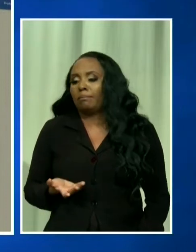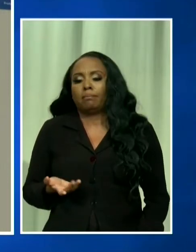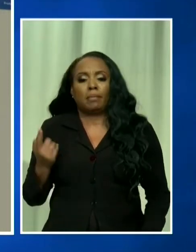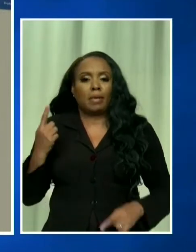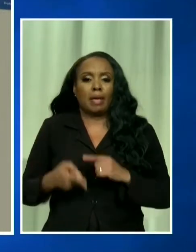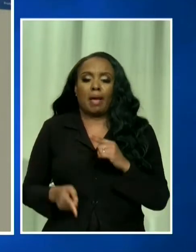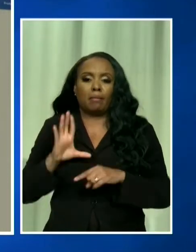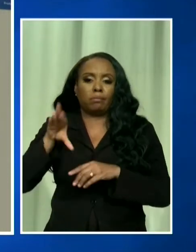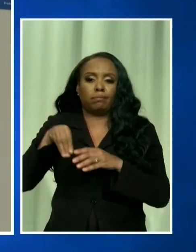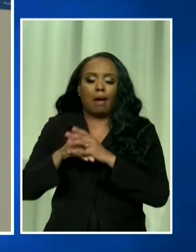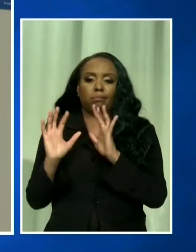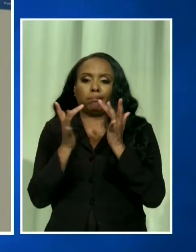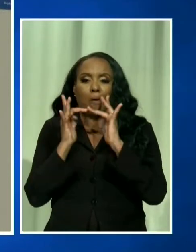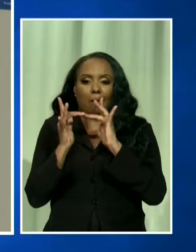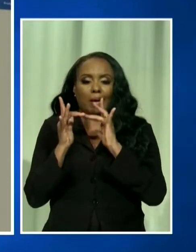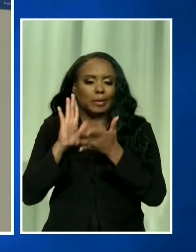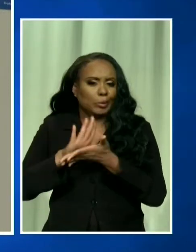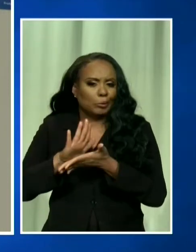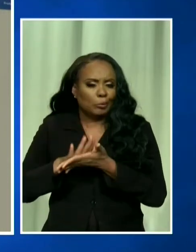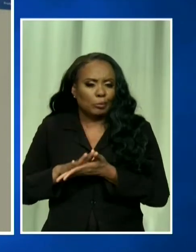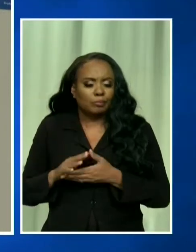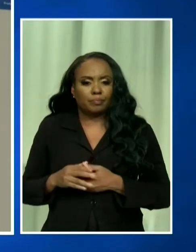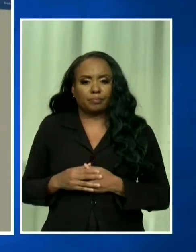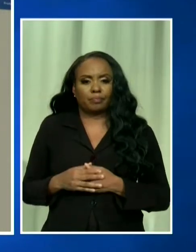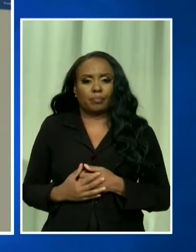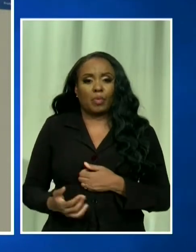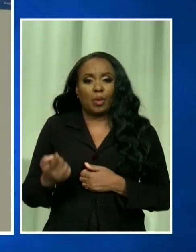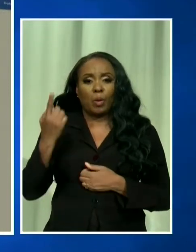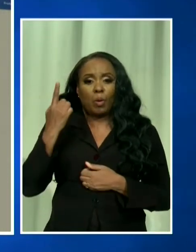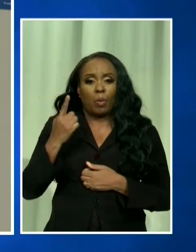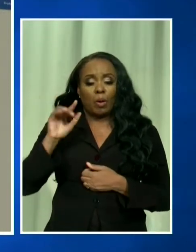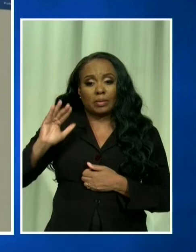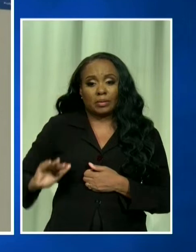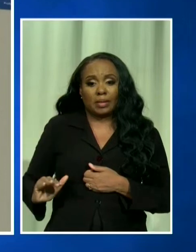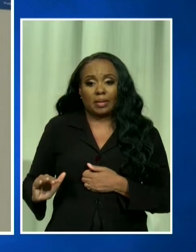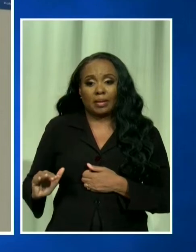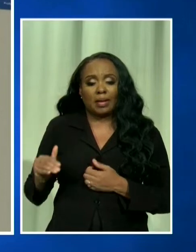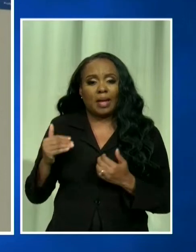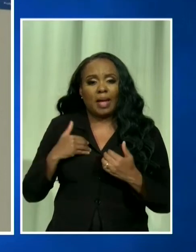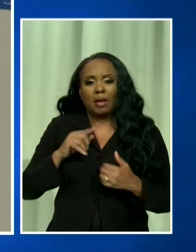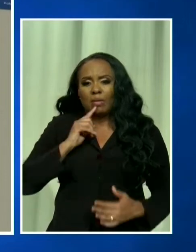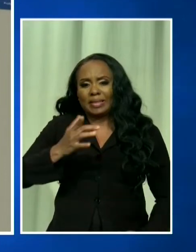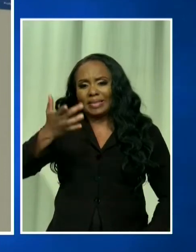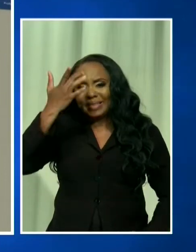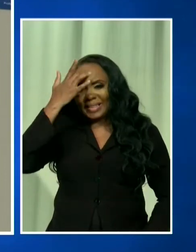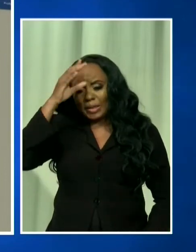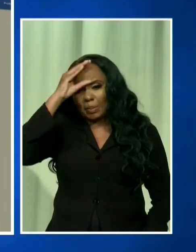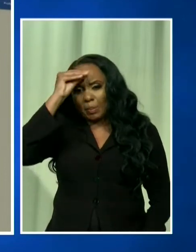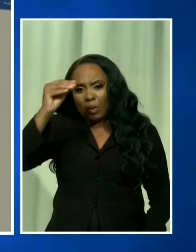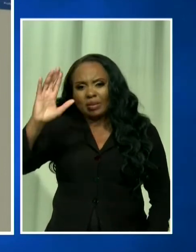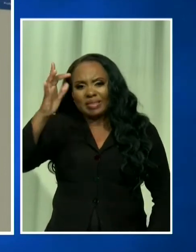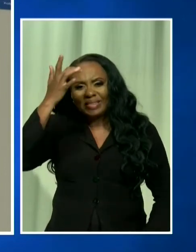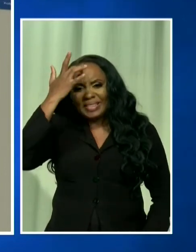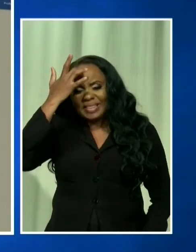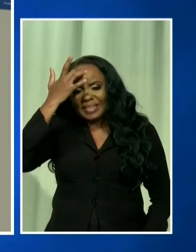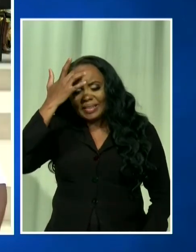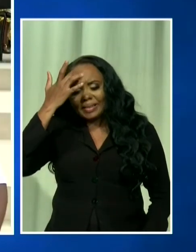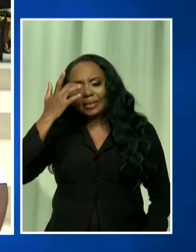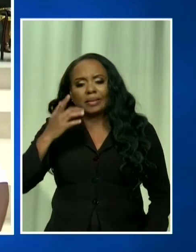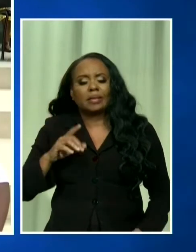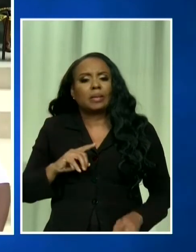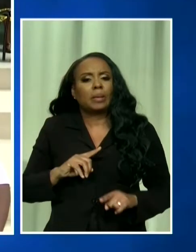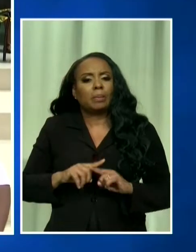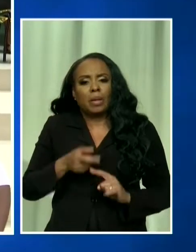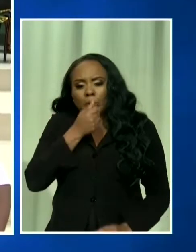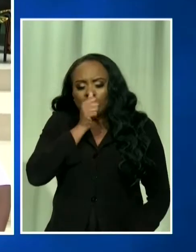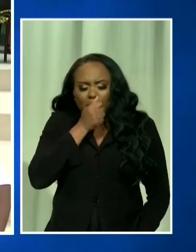We also had a child with a terminal illness who did the exam in pain because he was determined to do the exam. And